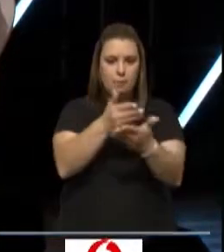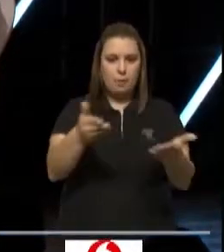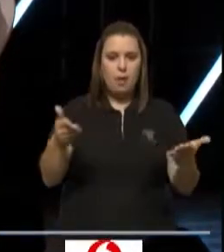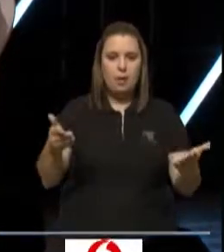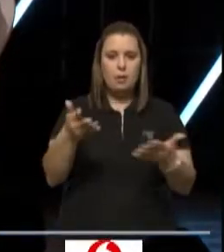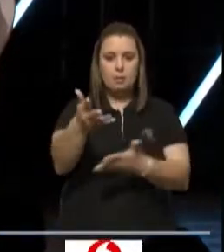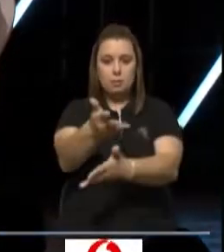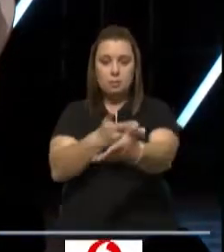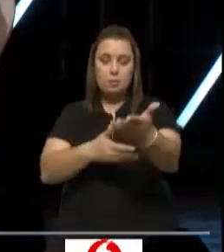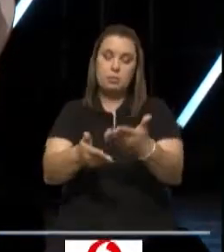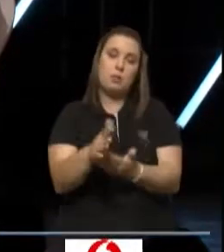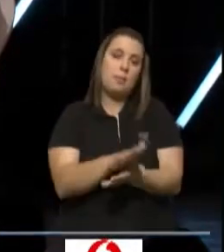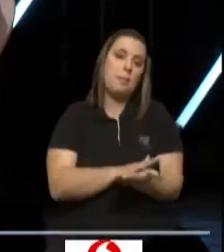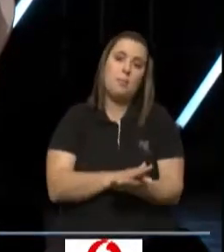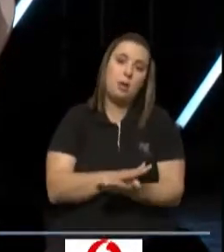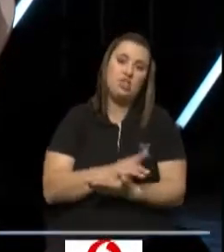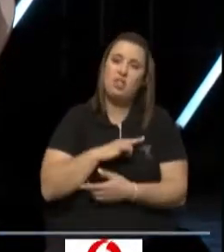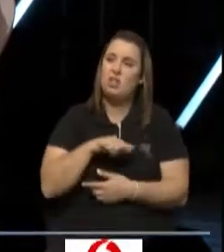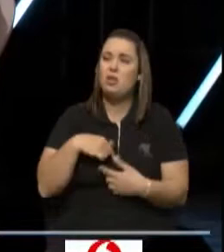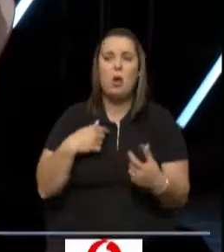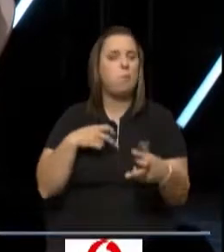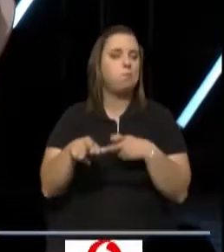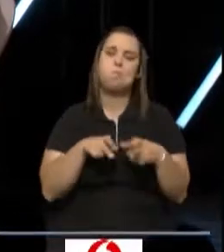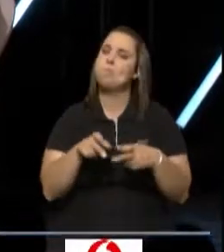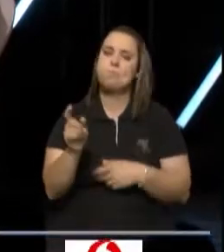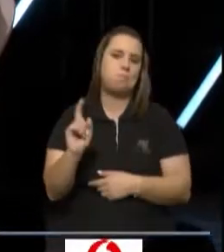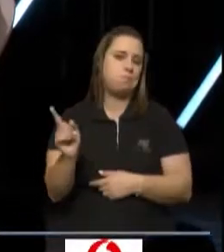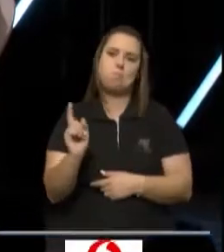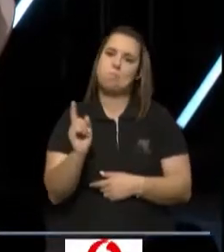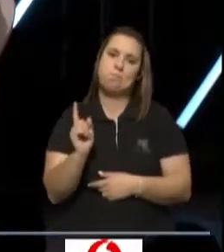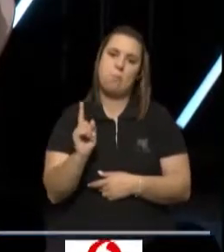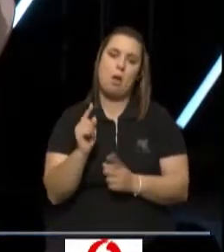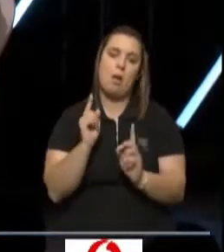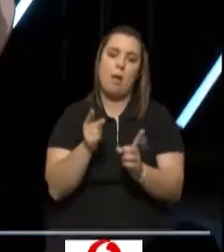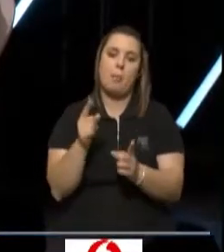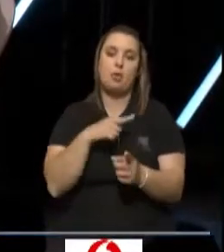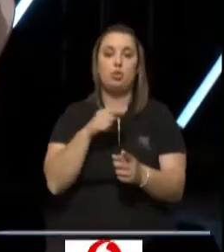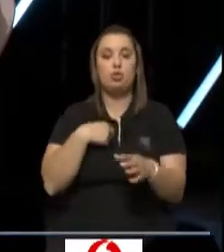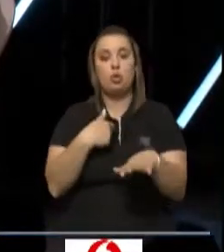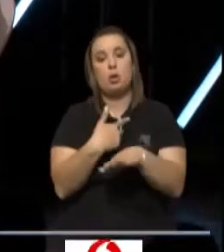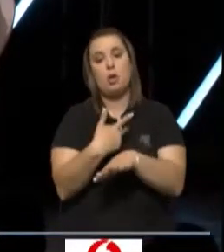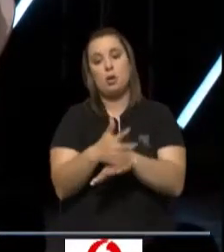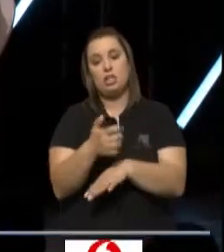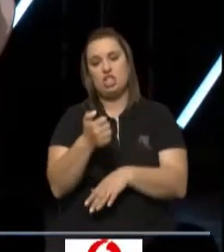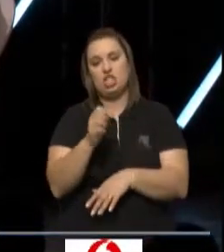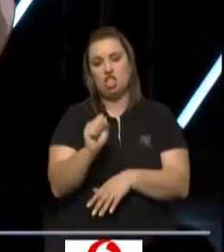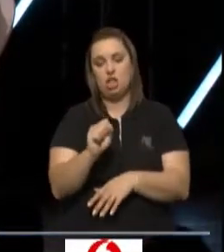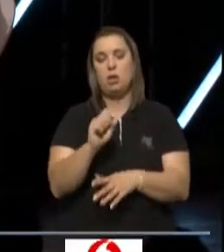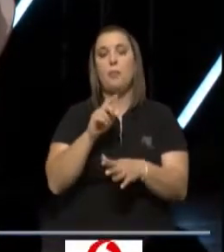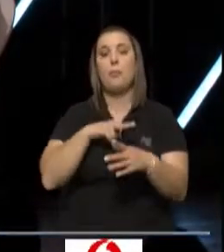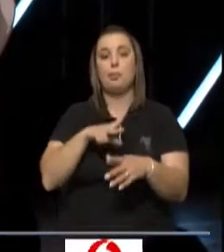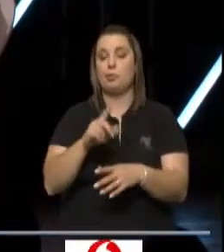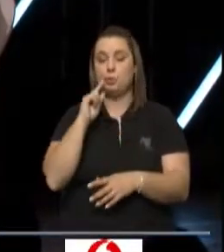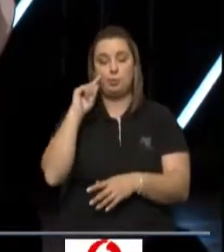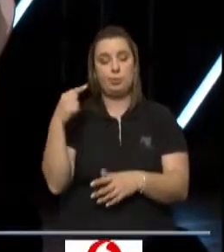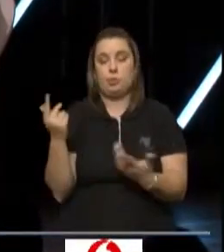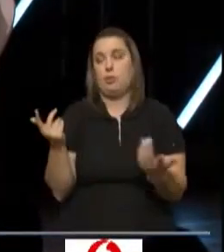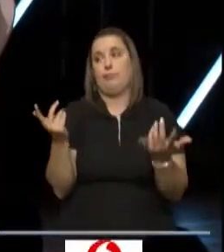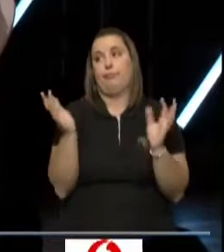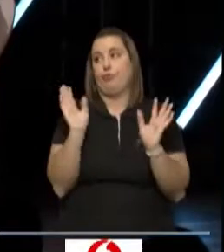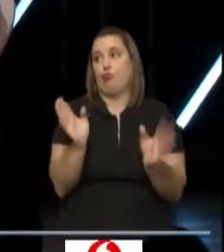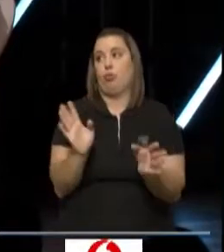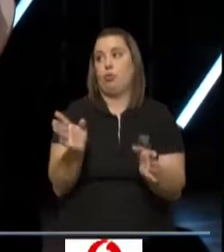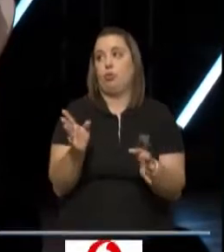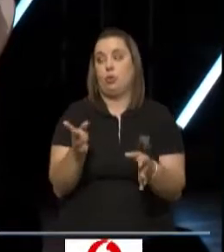if there are more than 100 operators, then the return on investment will be too low. That's why we're still delayed in